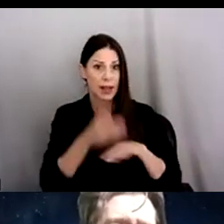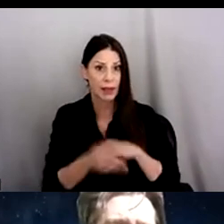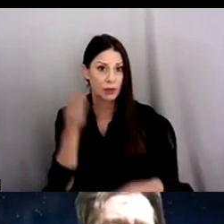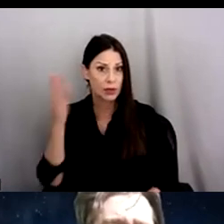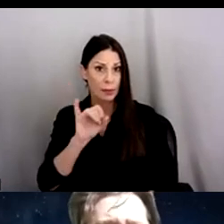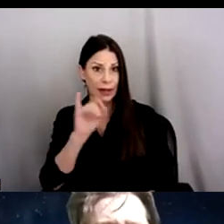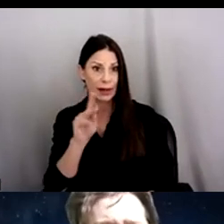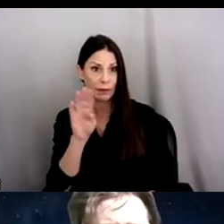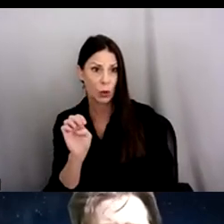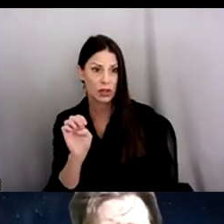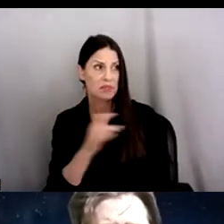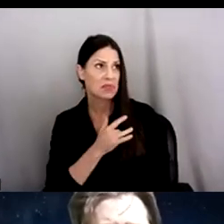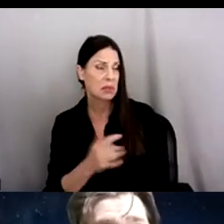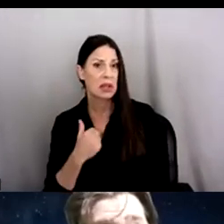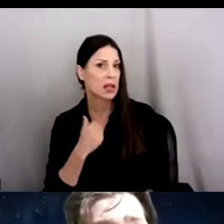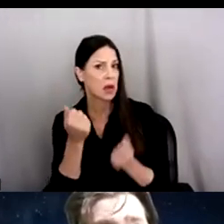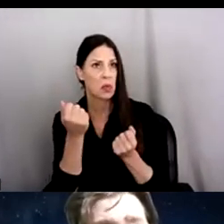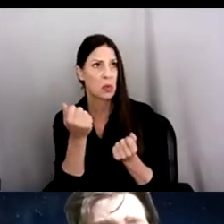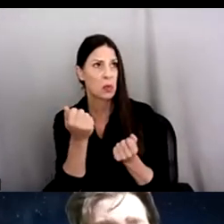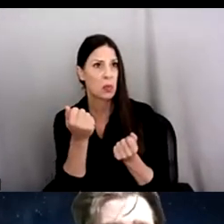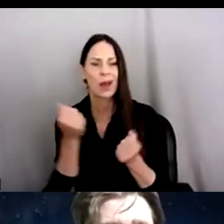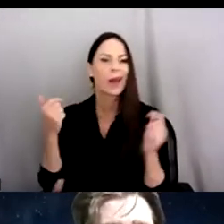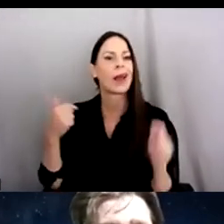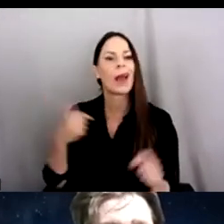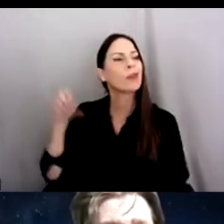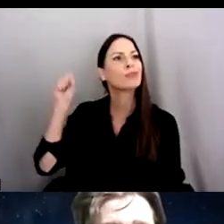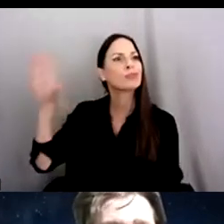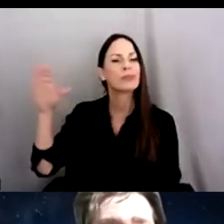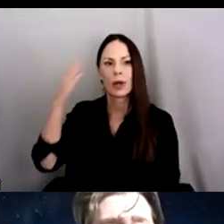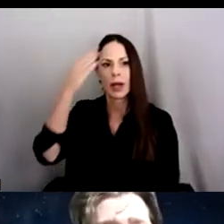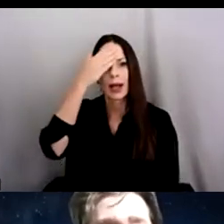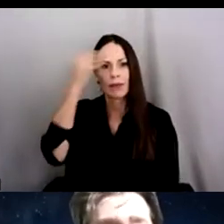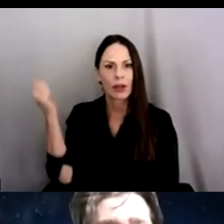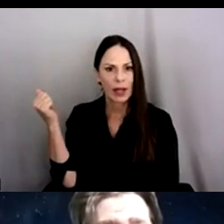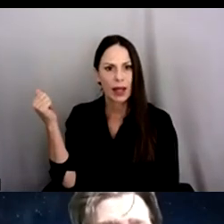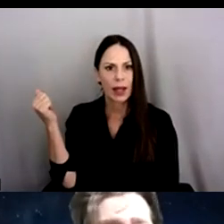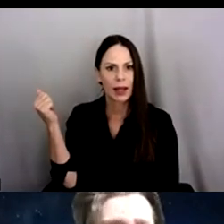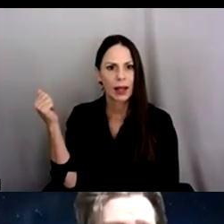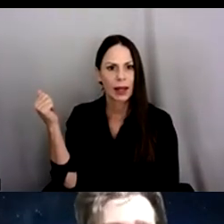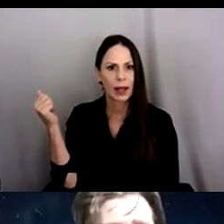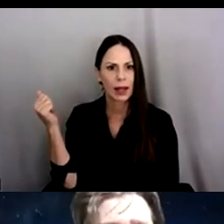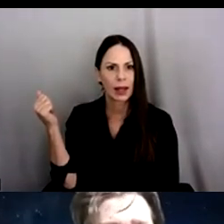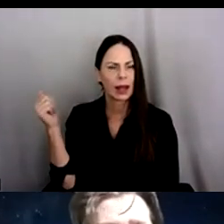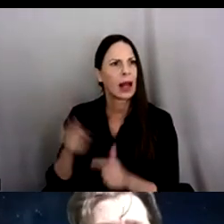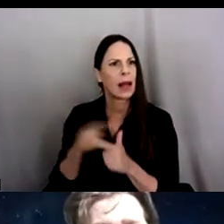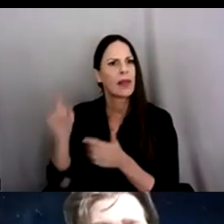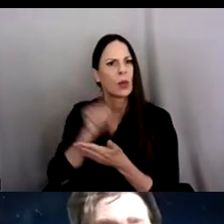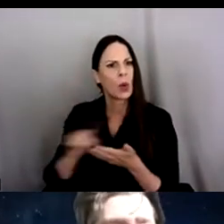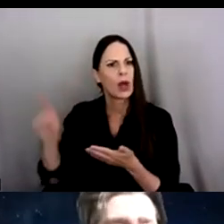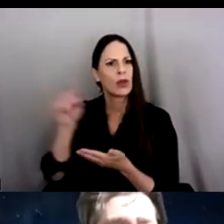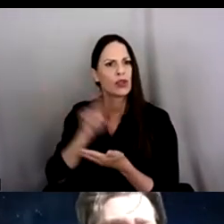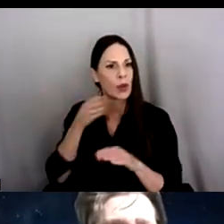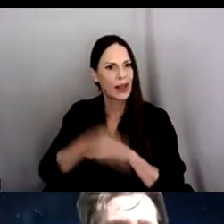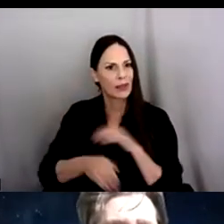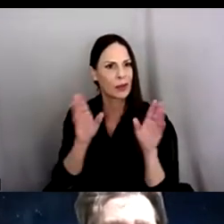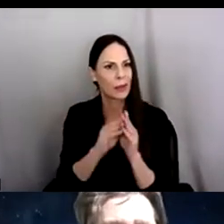Usually I wait, I forget about sending in the invoice till like a week or 2 after the meeting. And